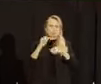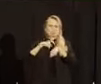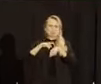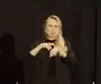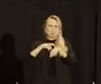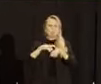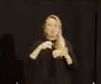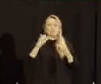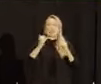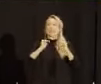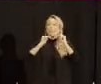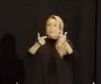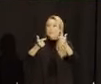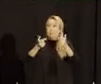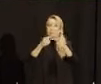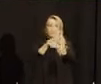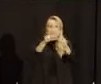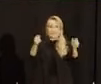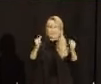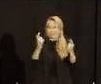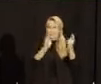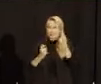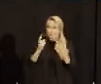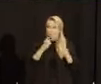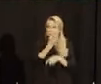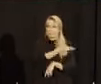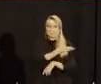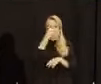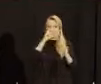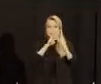Anybody have any questions for the panels?